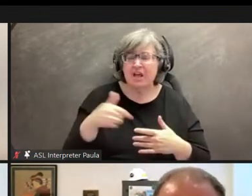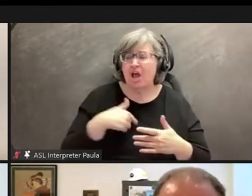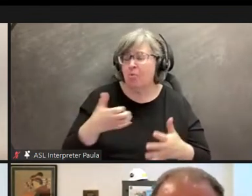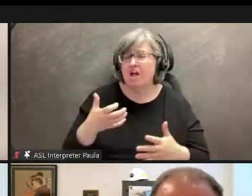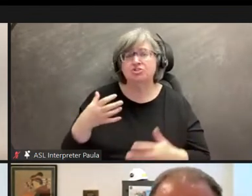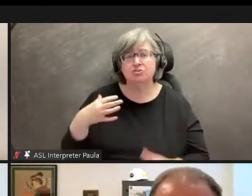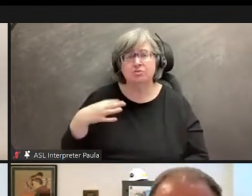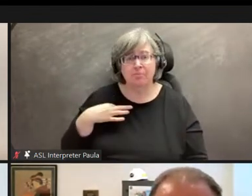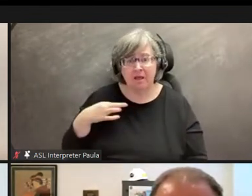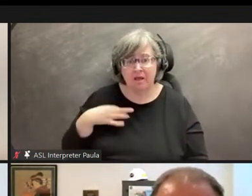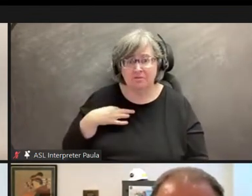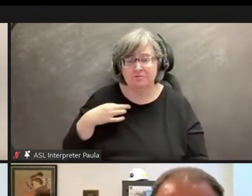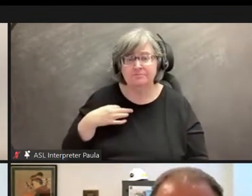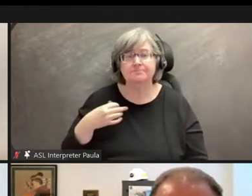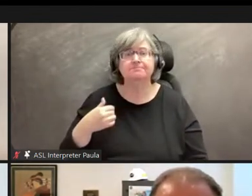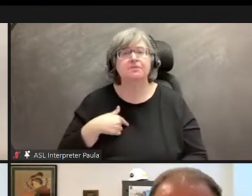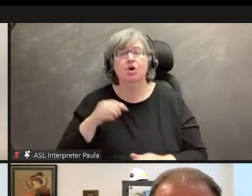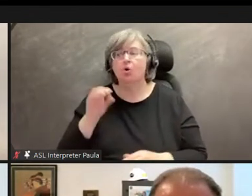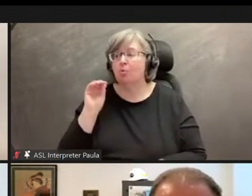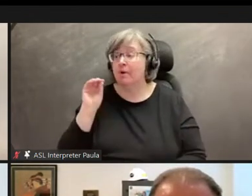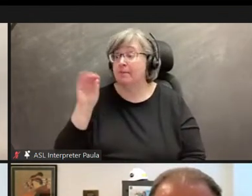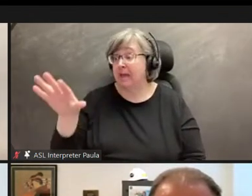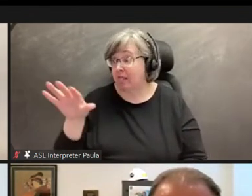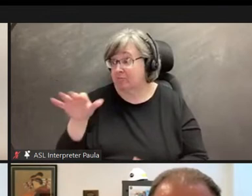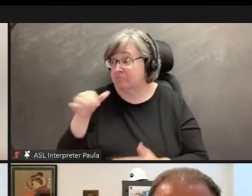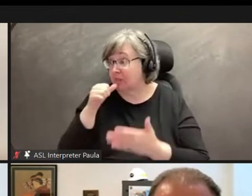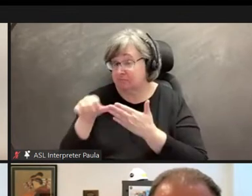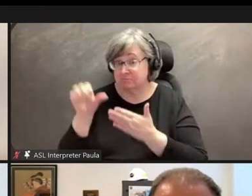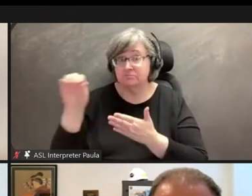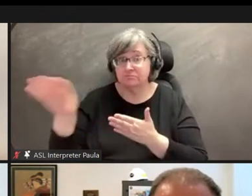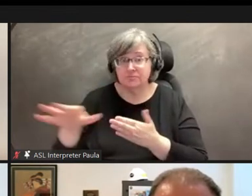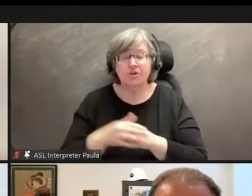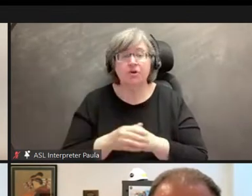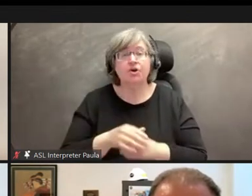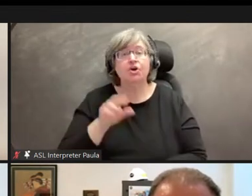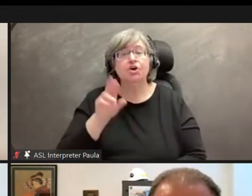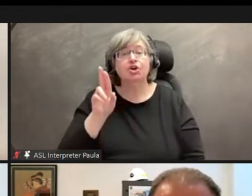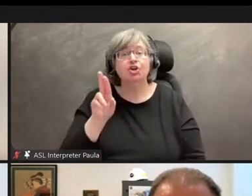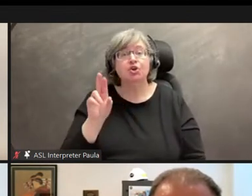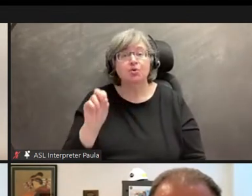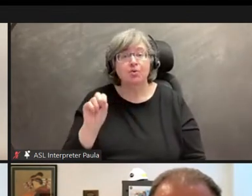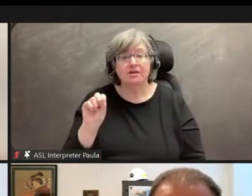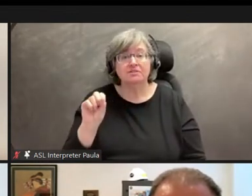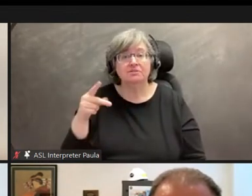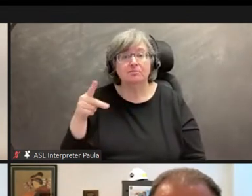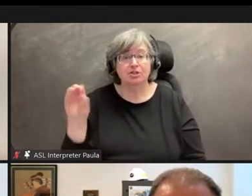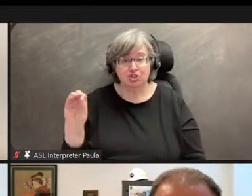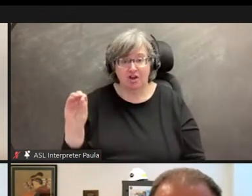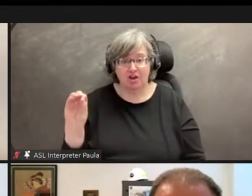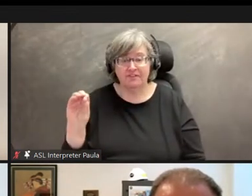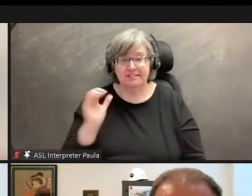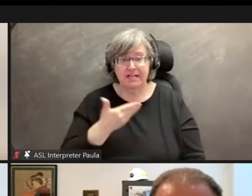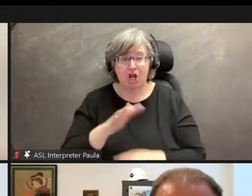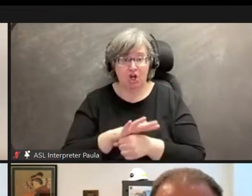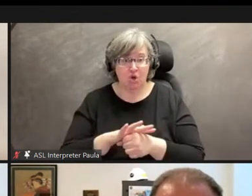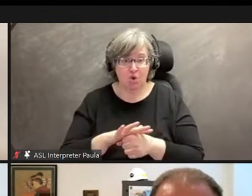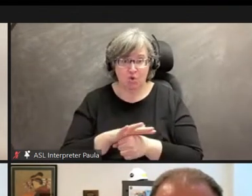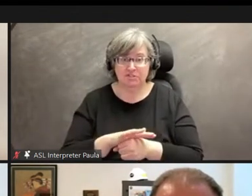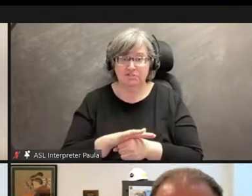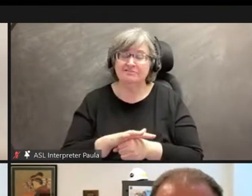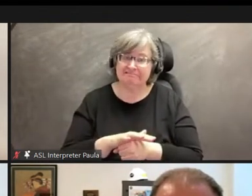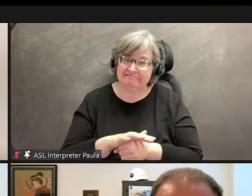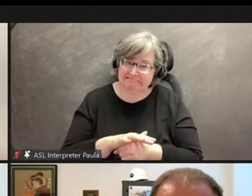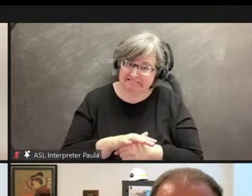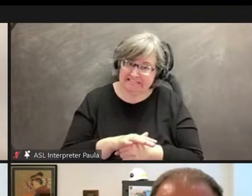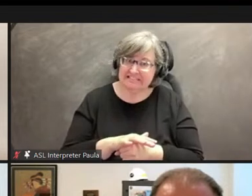apply. Then we would mail them an application. And with the U.S. Postal Service in our region being as challenging